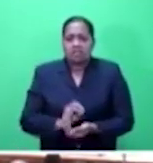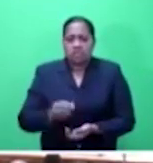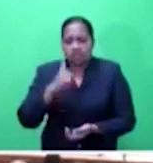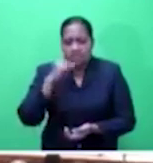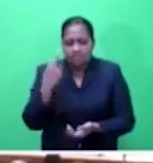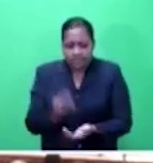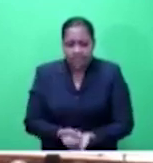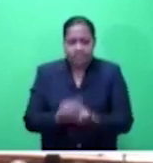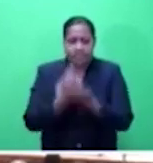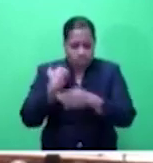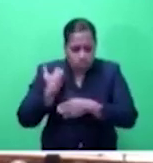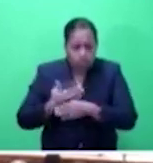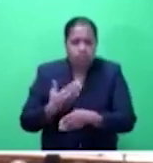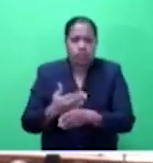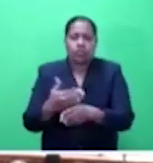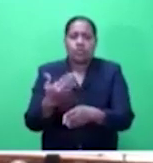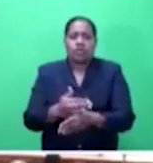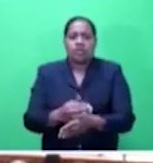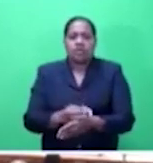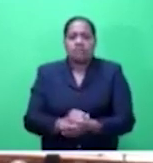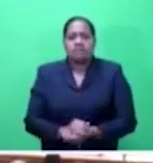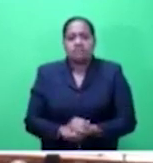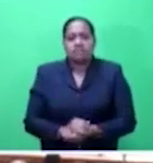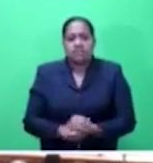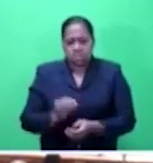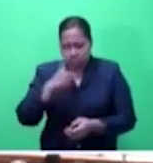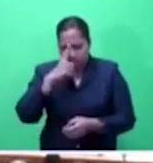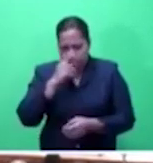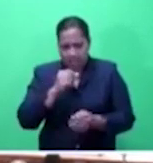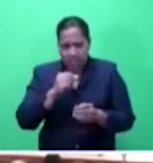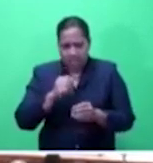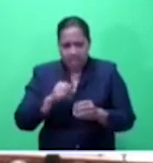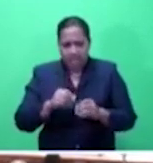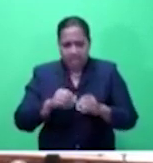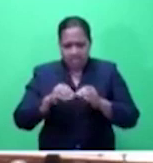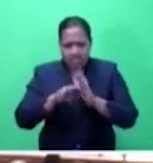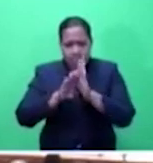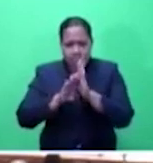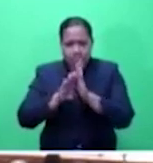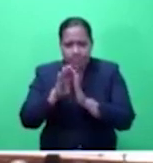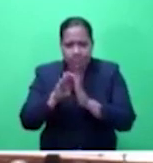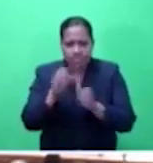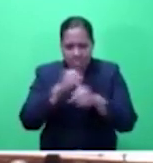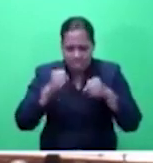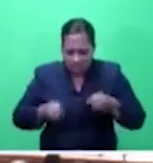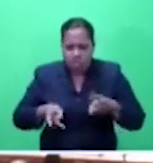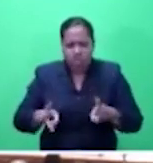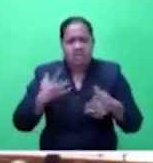who are staples of our economy and way of life, but who have been cut off from their economy by